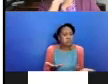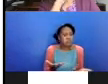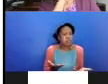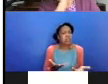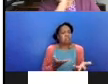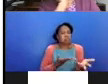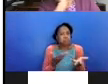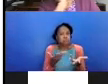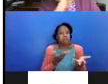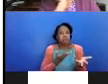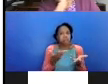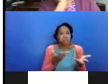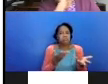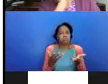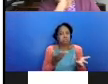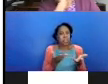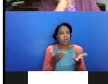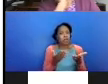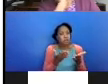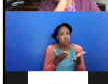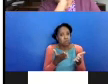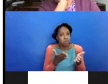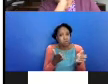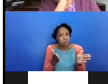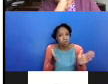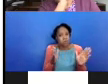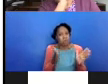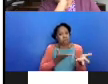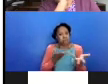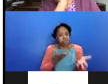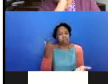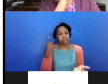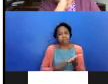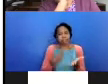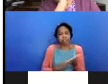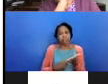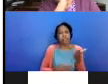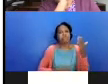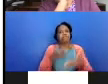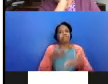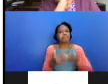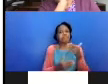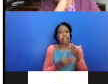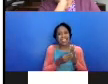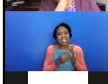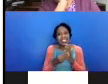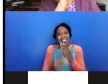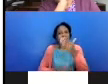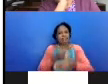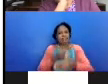but it never takes the focus off the fact that they still need to take responsibility for theirs. But there's often a injustice